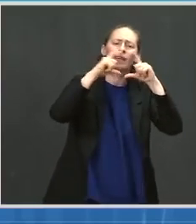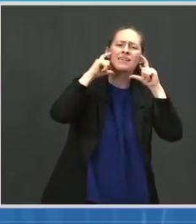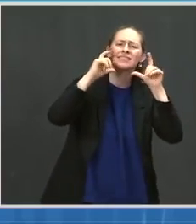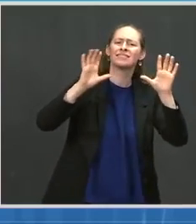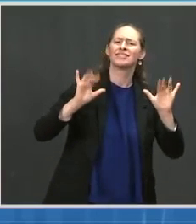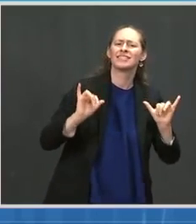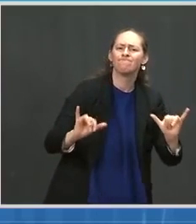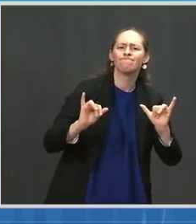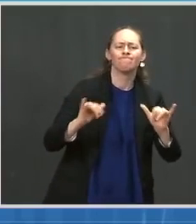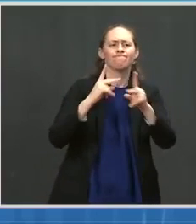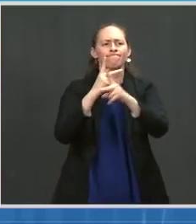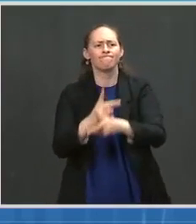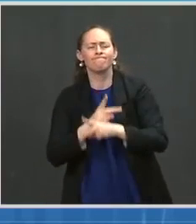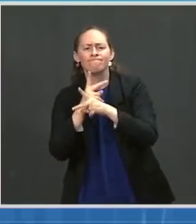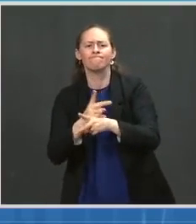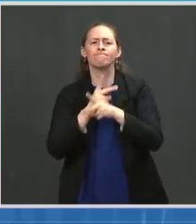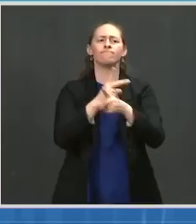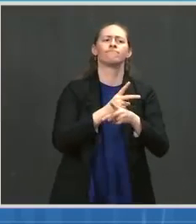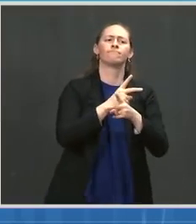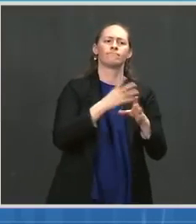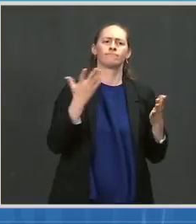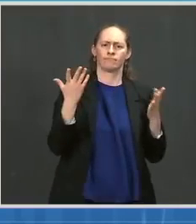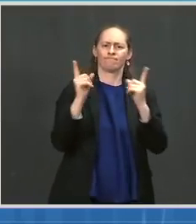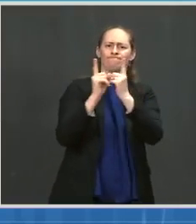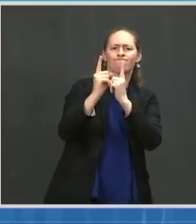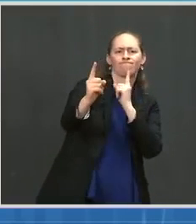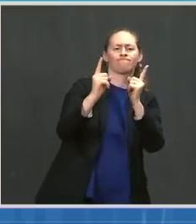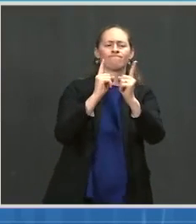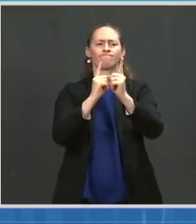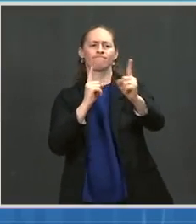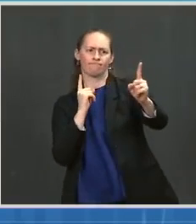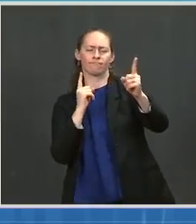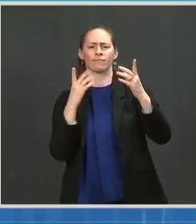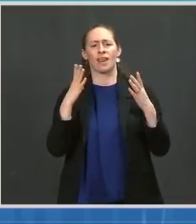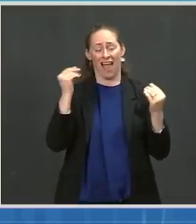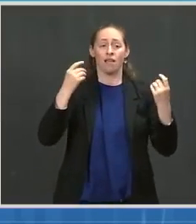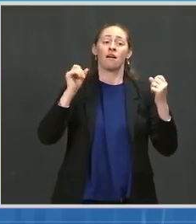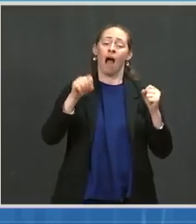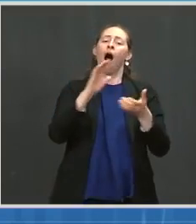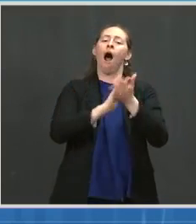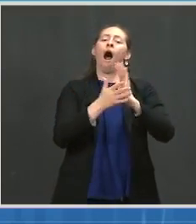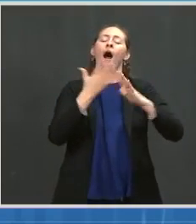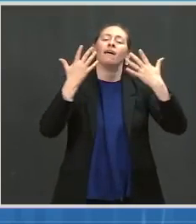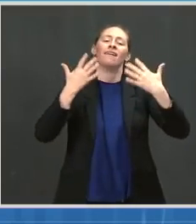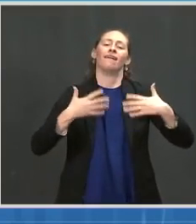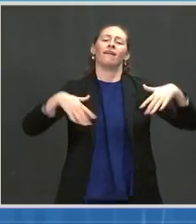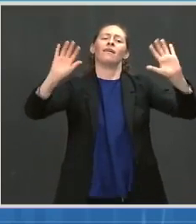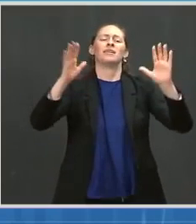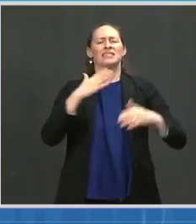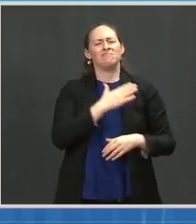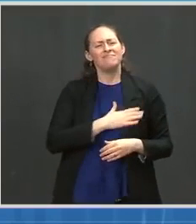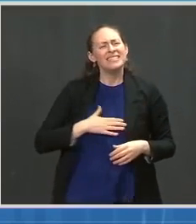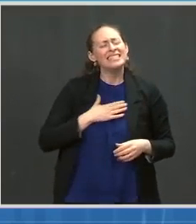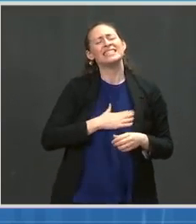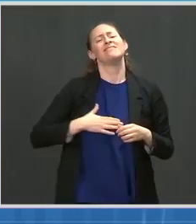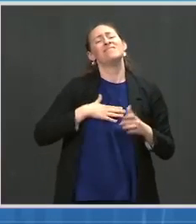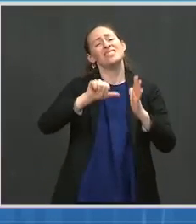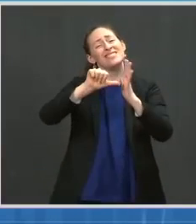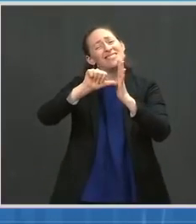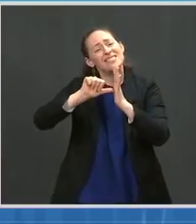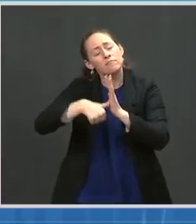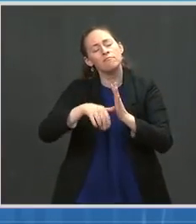All of us need to keep up our guard and finish this job. So please, please, wear a